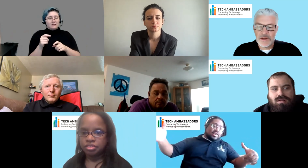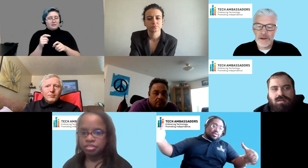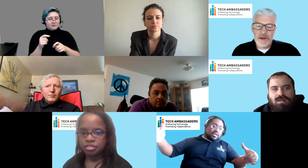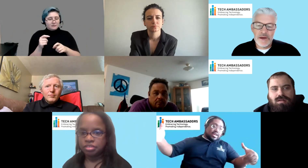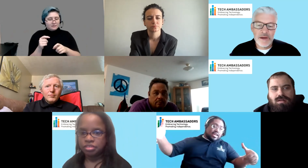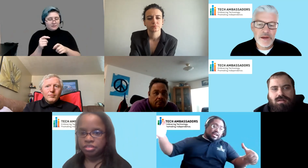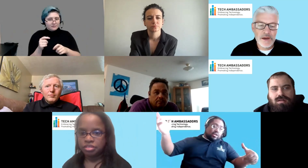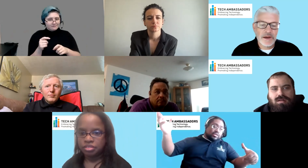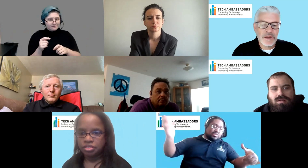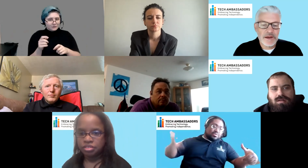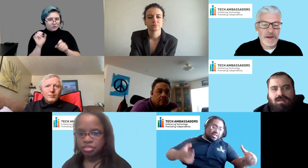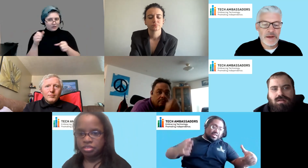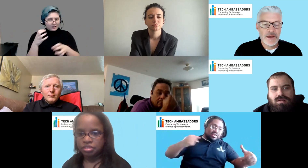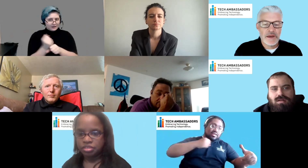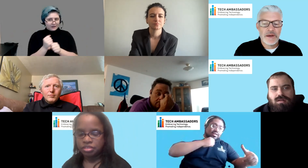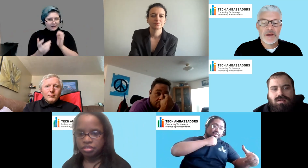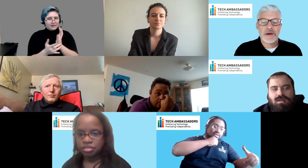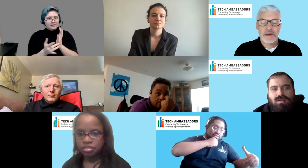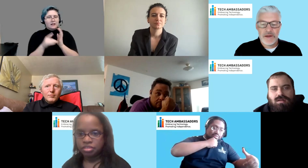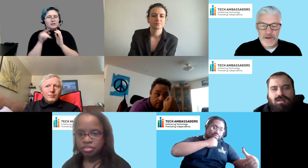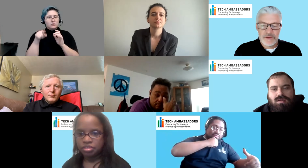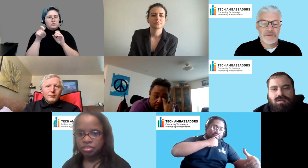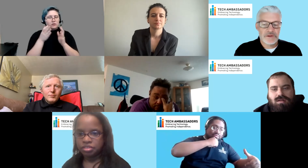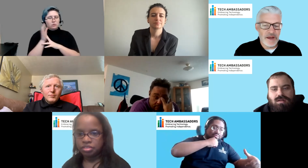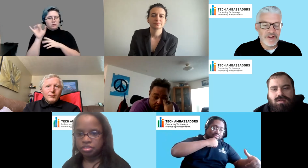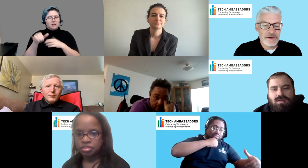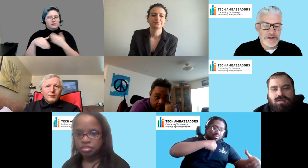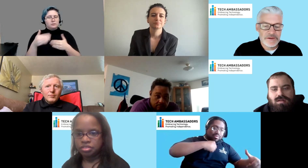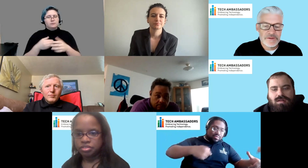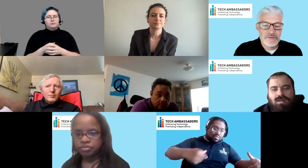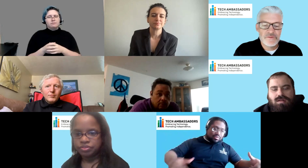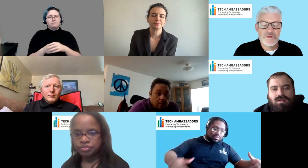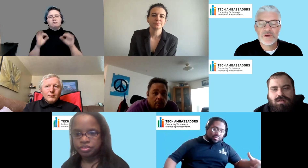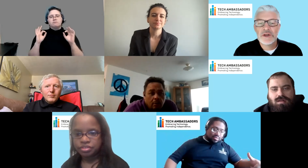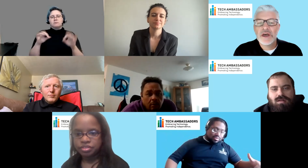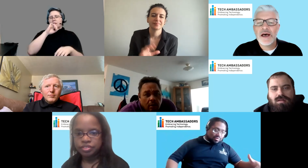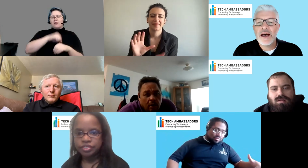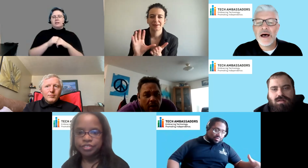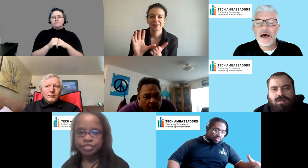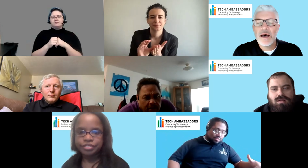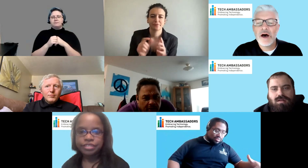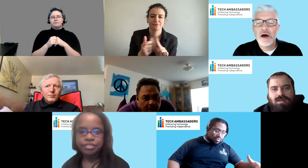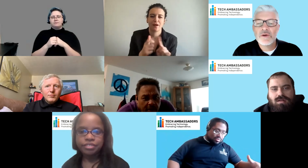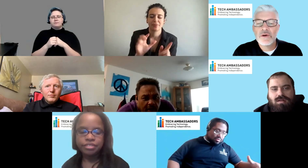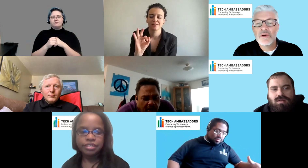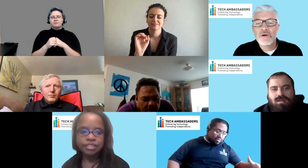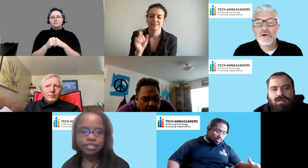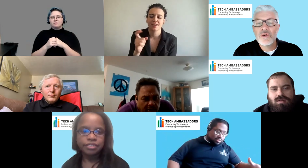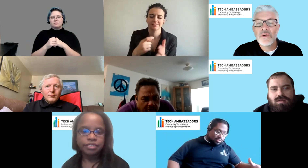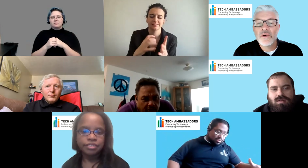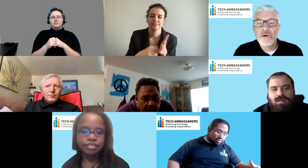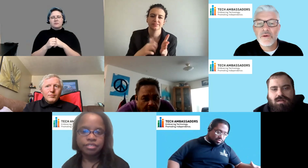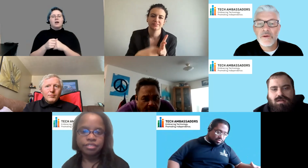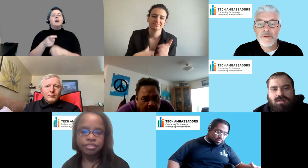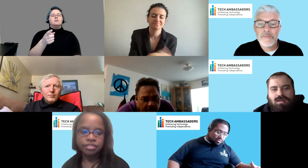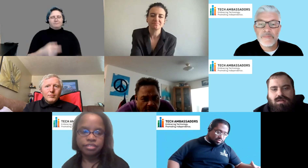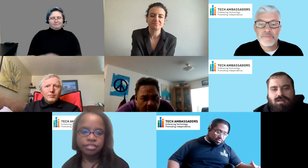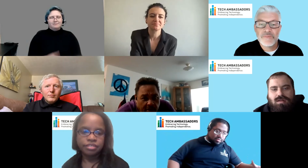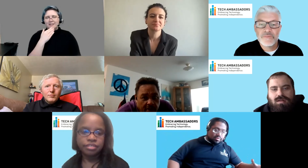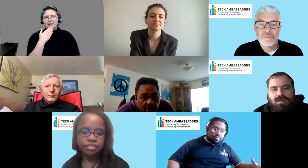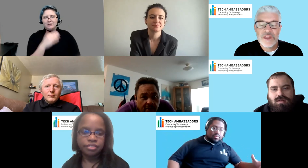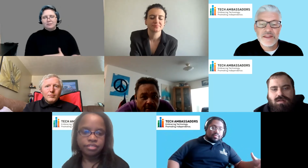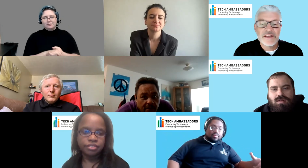and you can get technology you need. Love it. I didn't hear that. What did